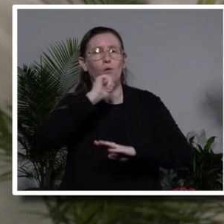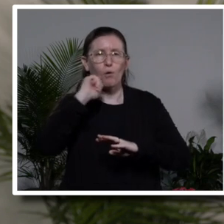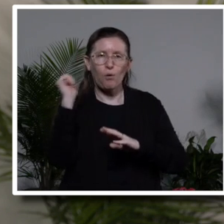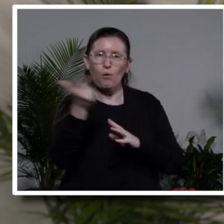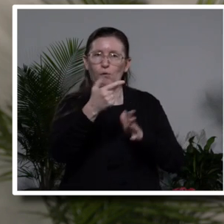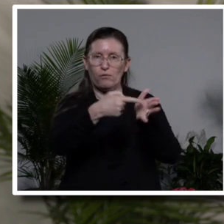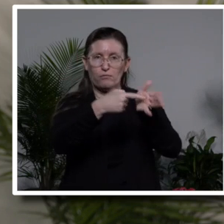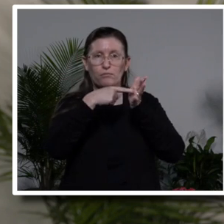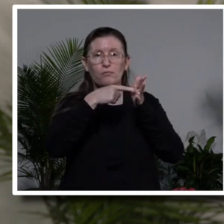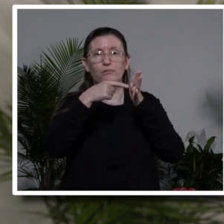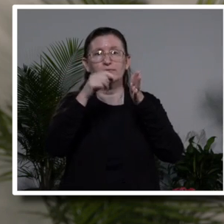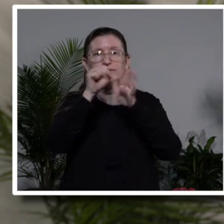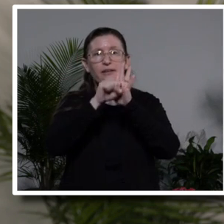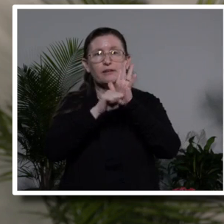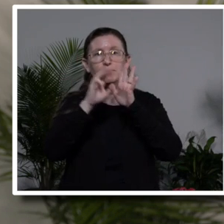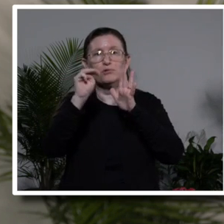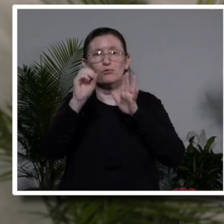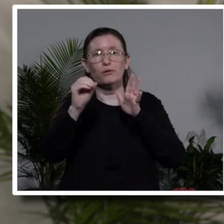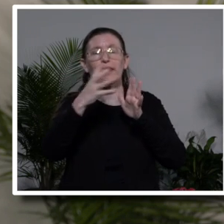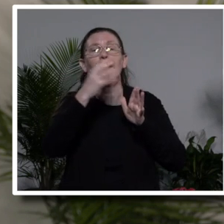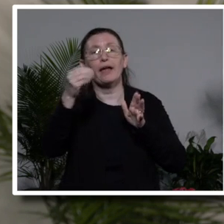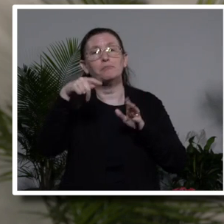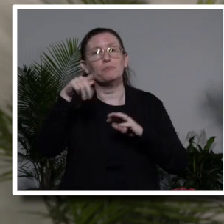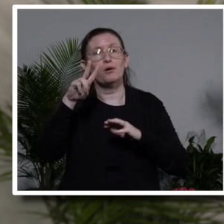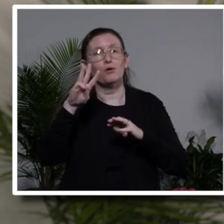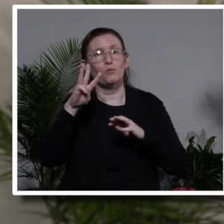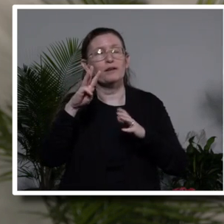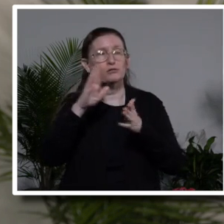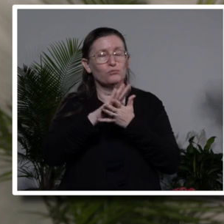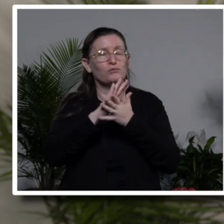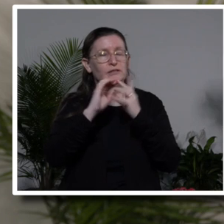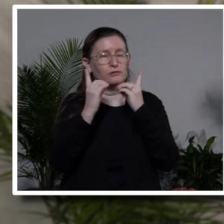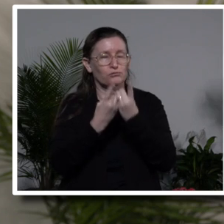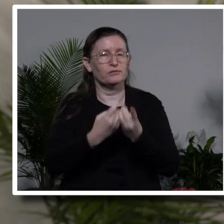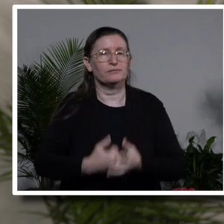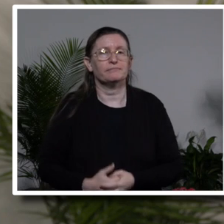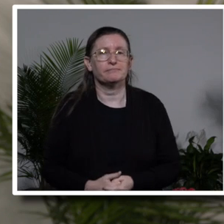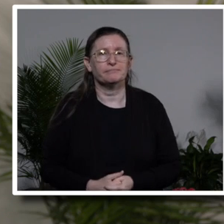standards required by the state of Missouri and the Parkway School District.